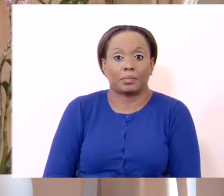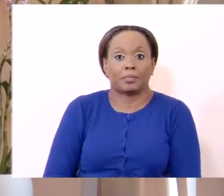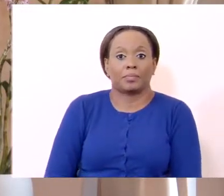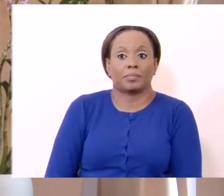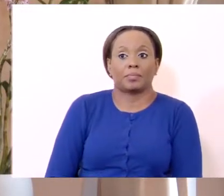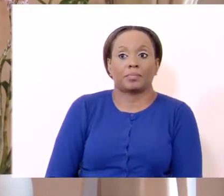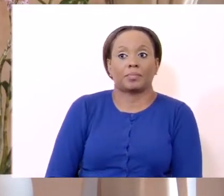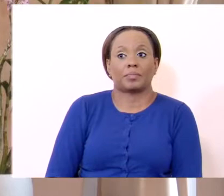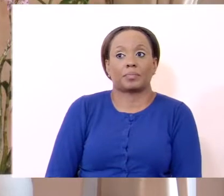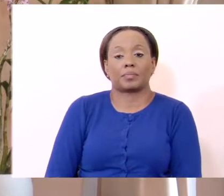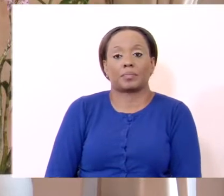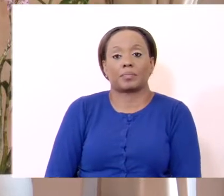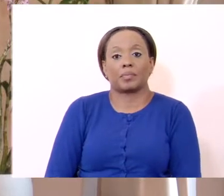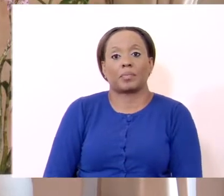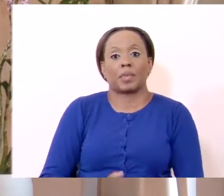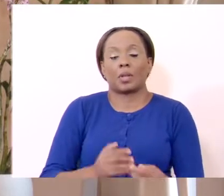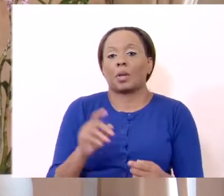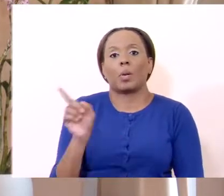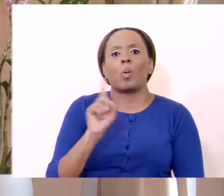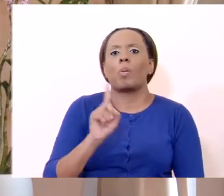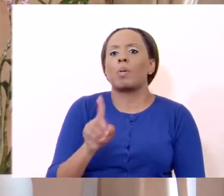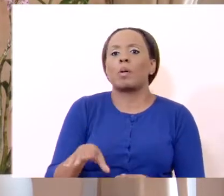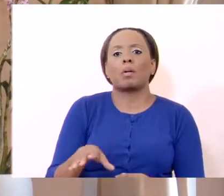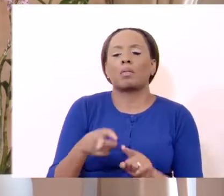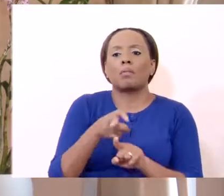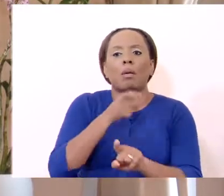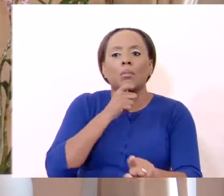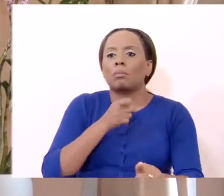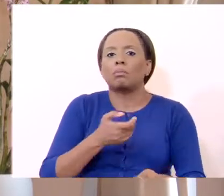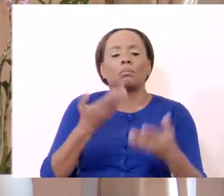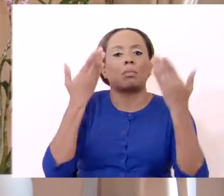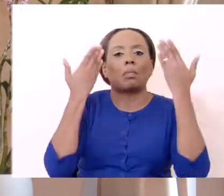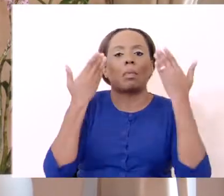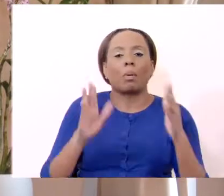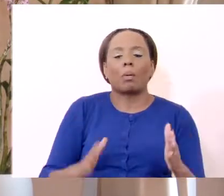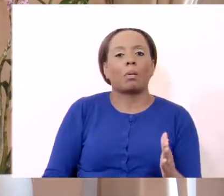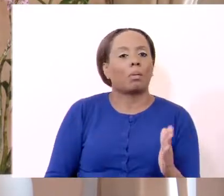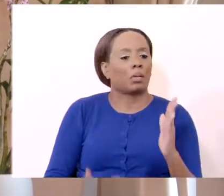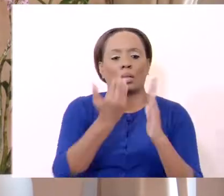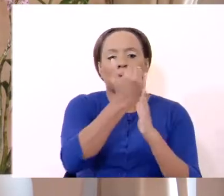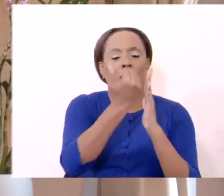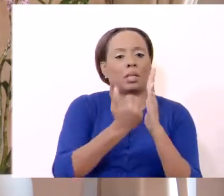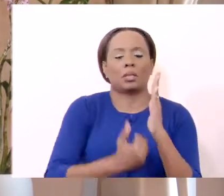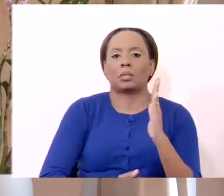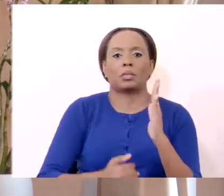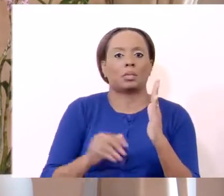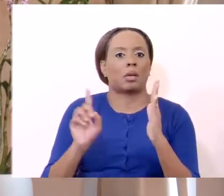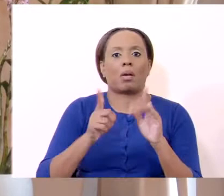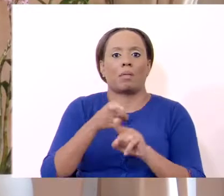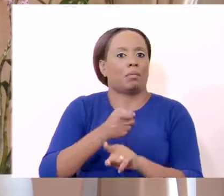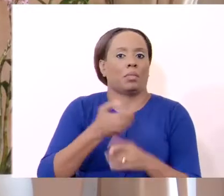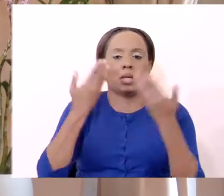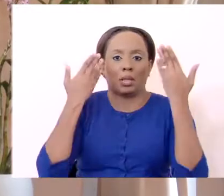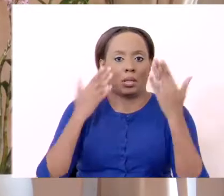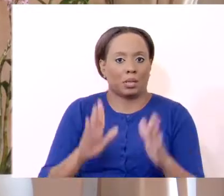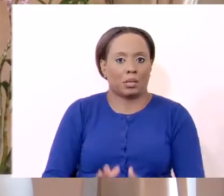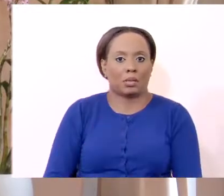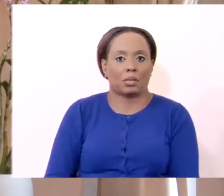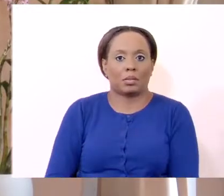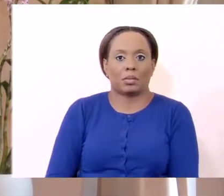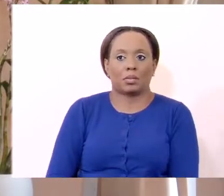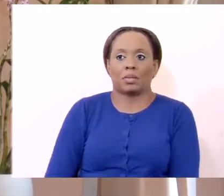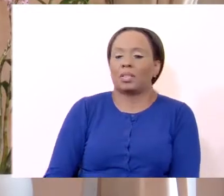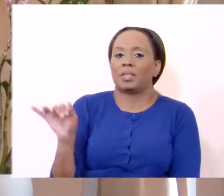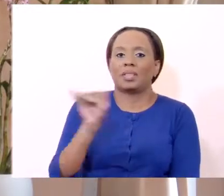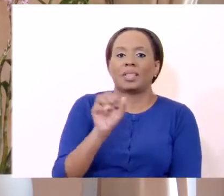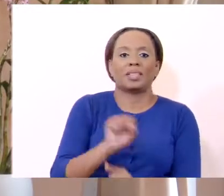of it is unknown, and like a lot of the other things, including the situation with our esteemed Governor